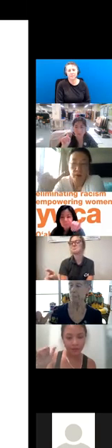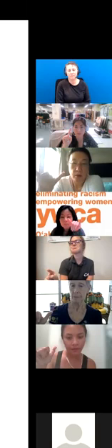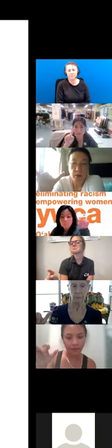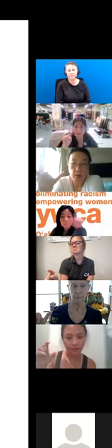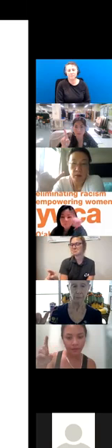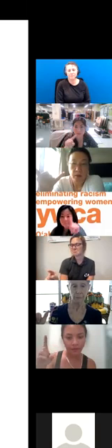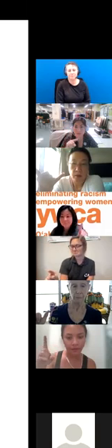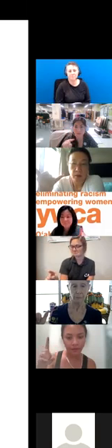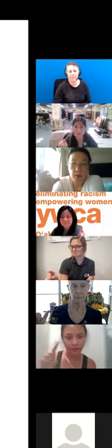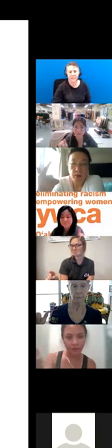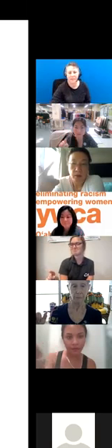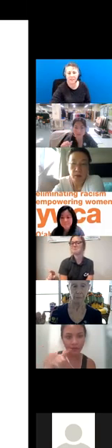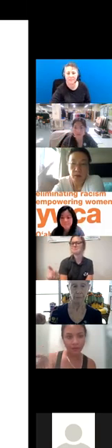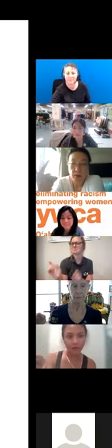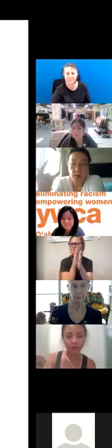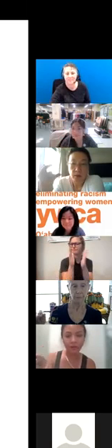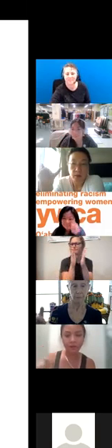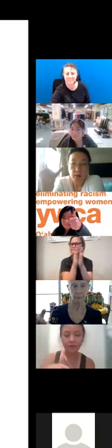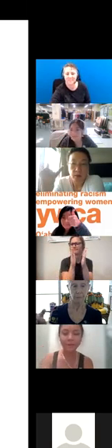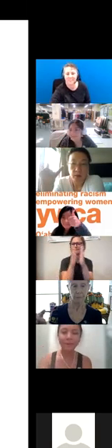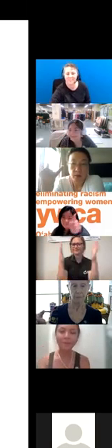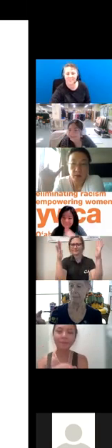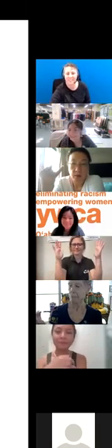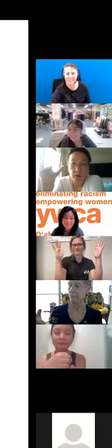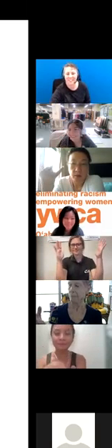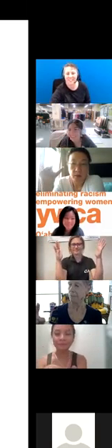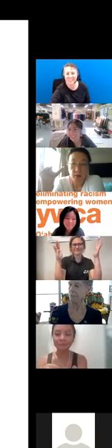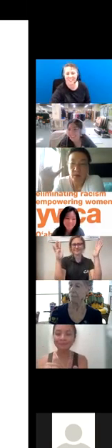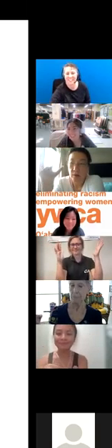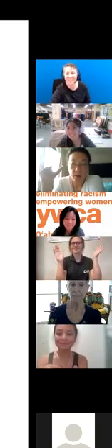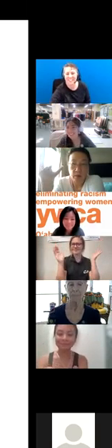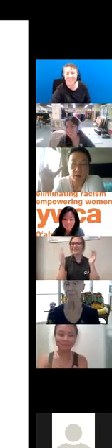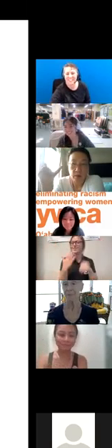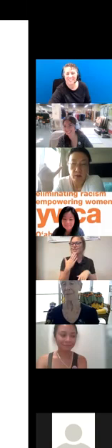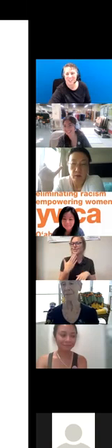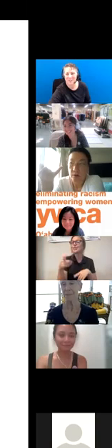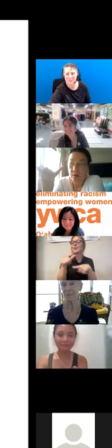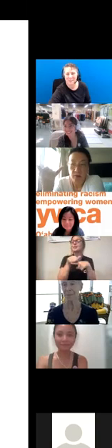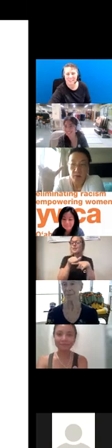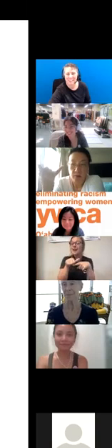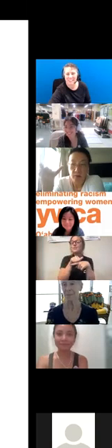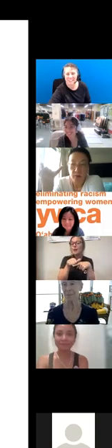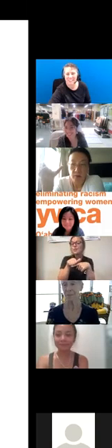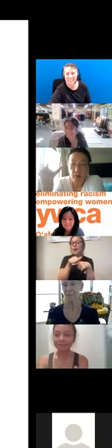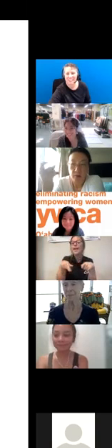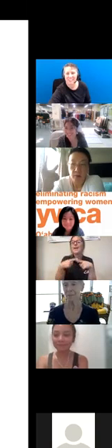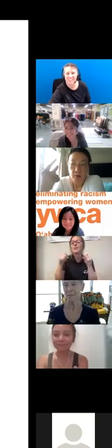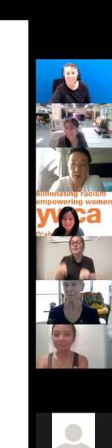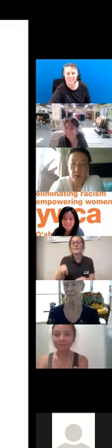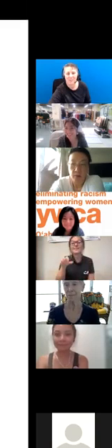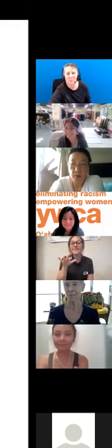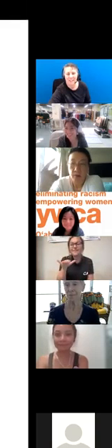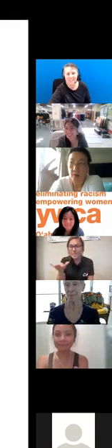Z. Yeah. Very good. Good job, everybody. That's